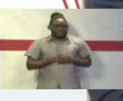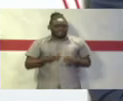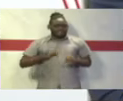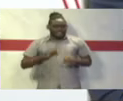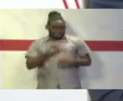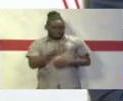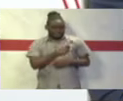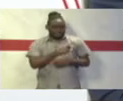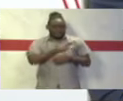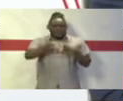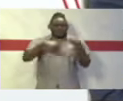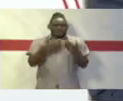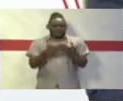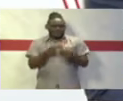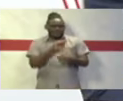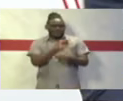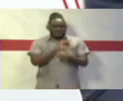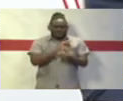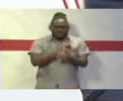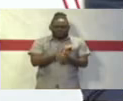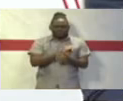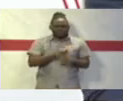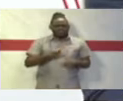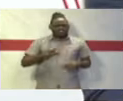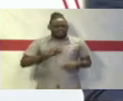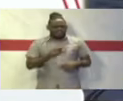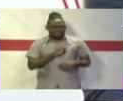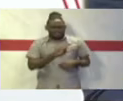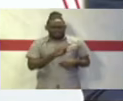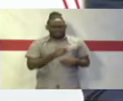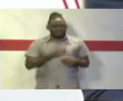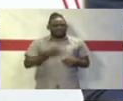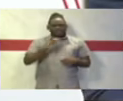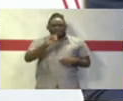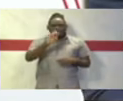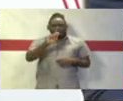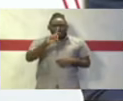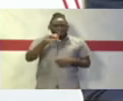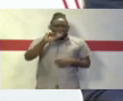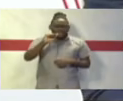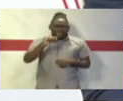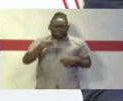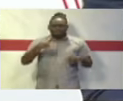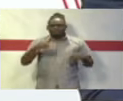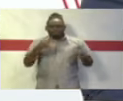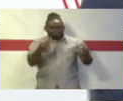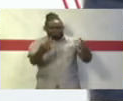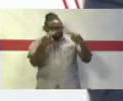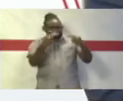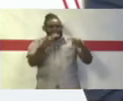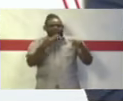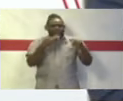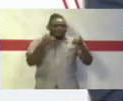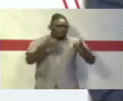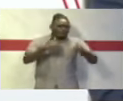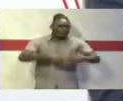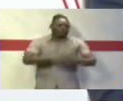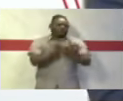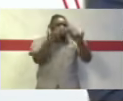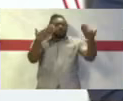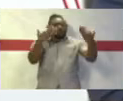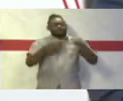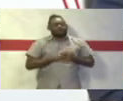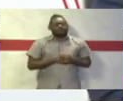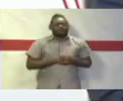TTT, members of the media, viewing public, good morning. Vaccinations are provided at the